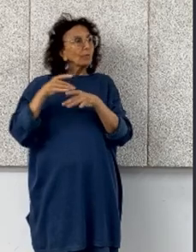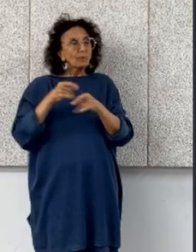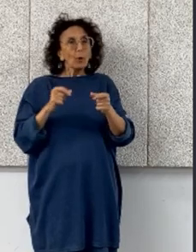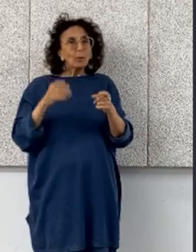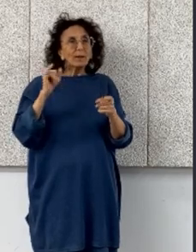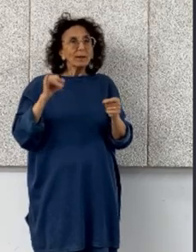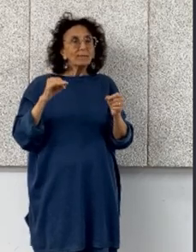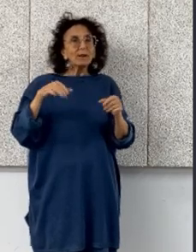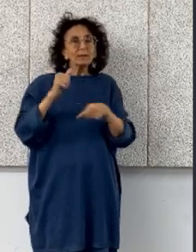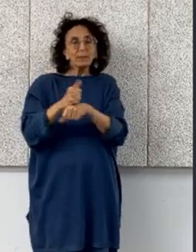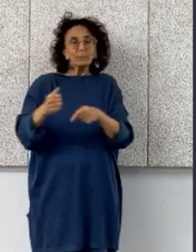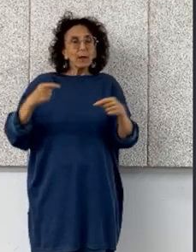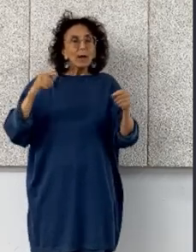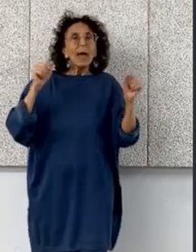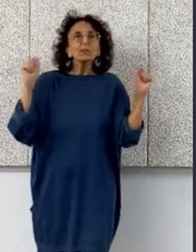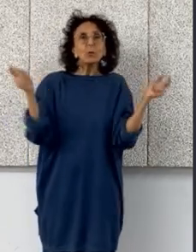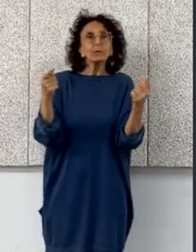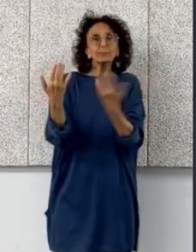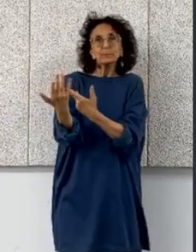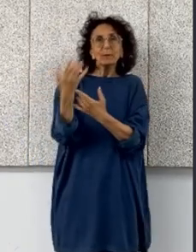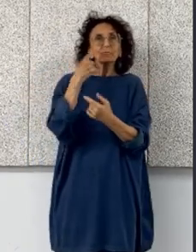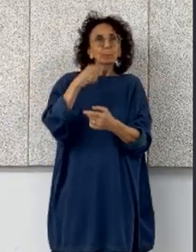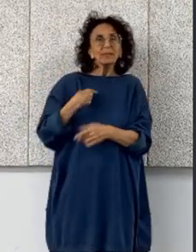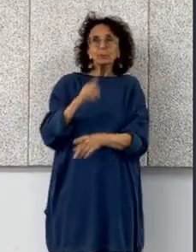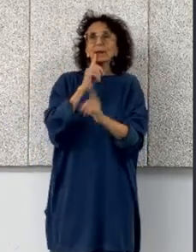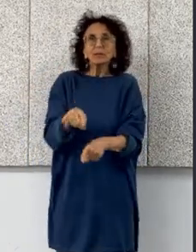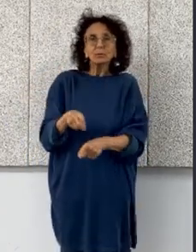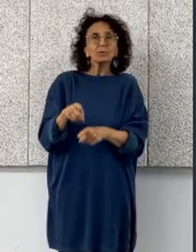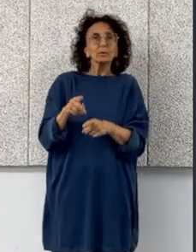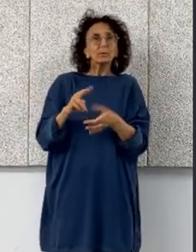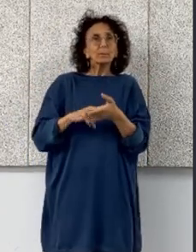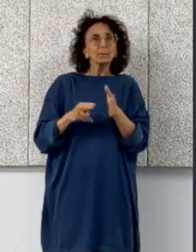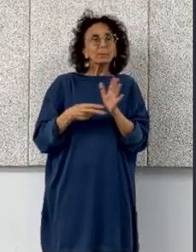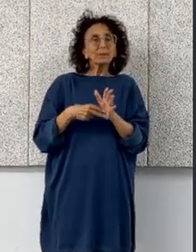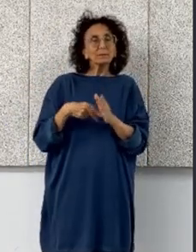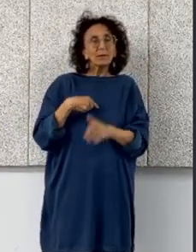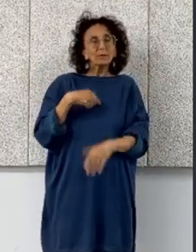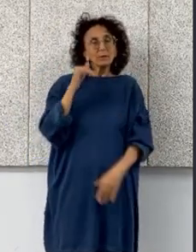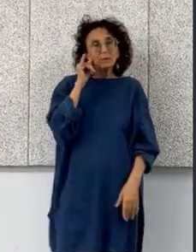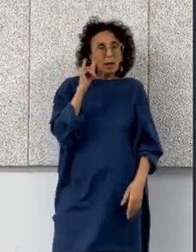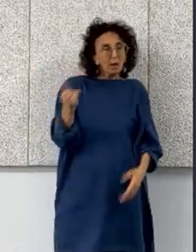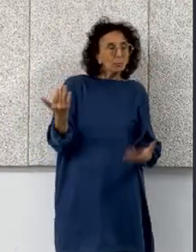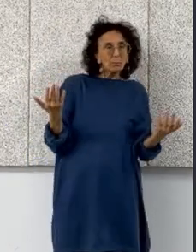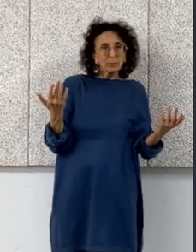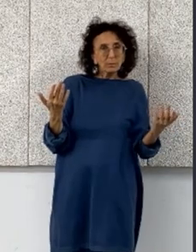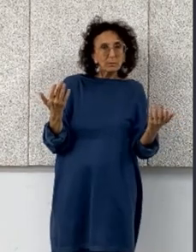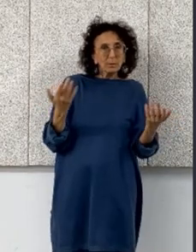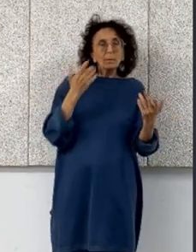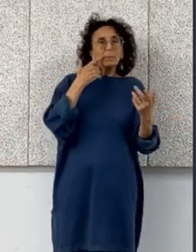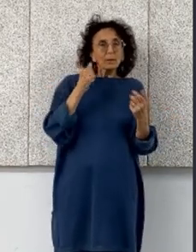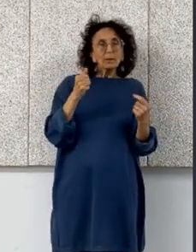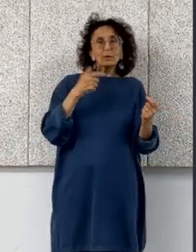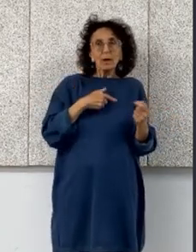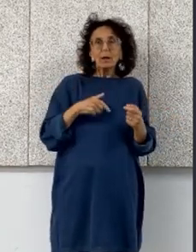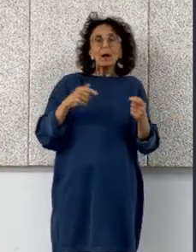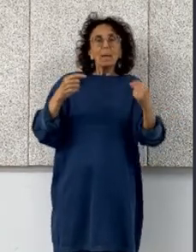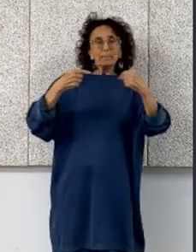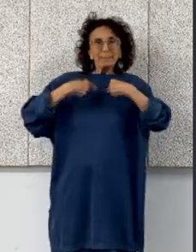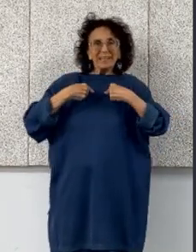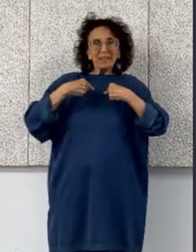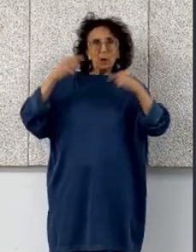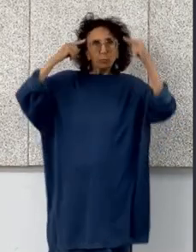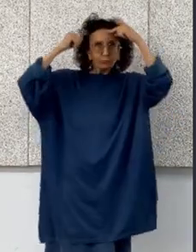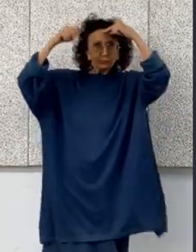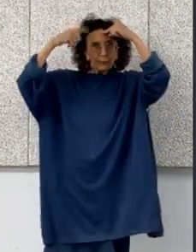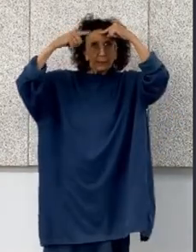say your thing, then everything you do is gonna go slower because it all has that's to filter right. through your